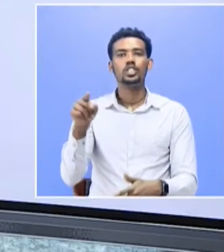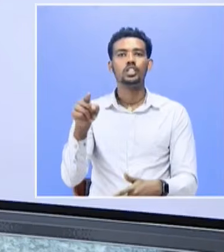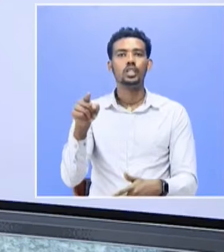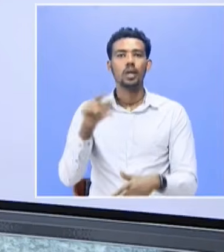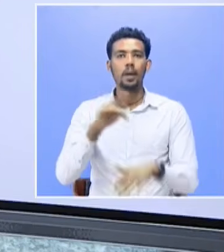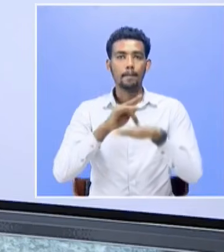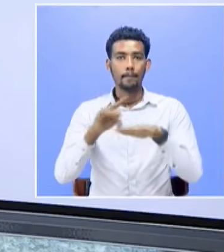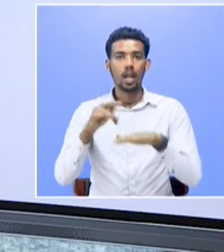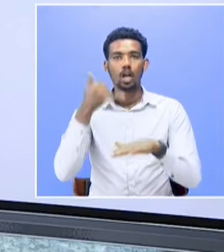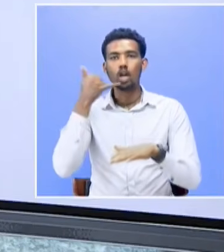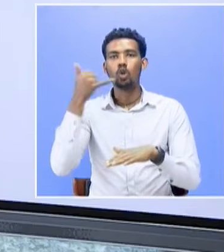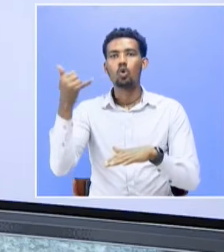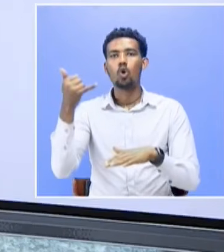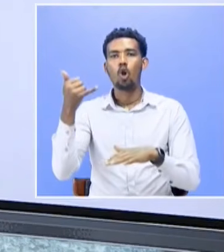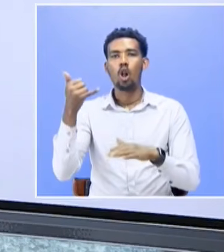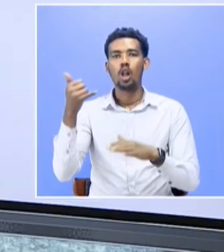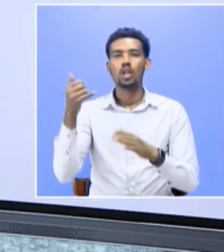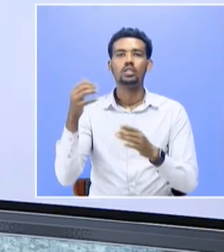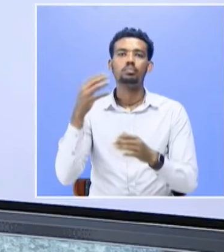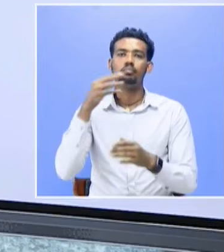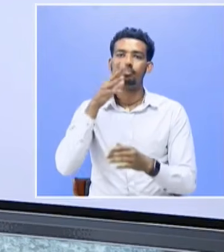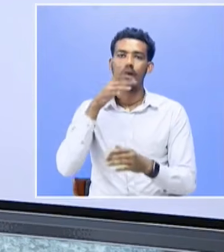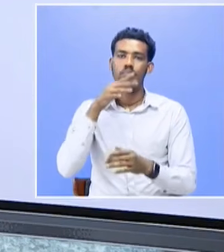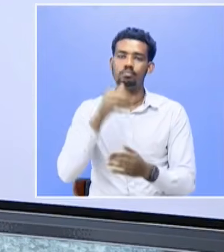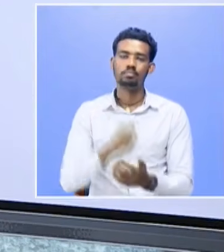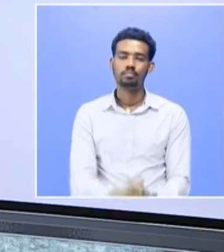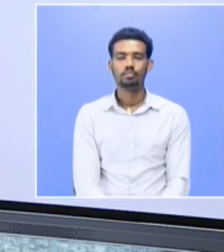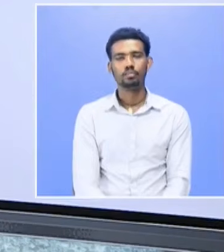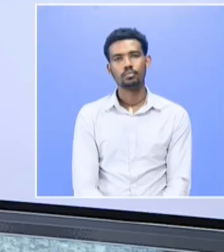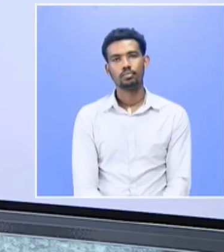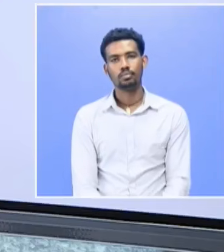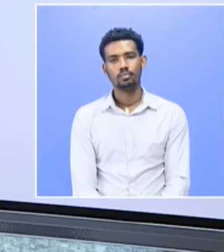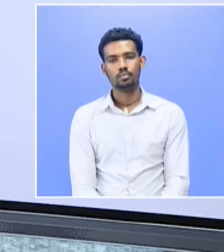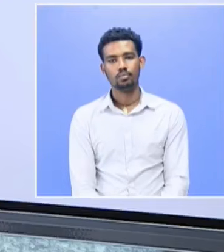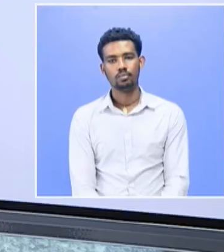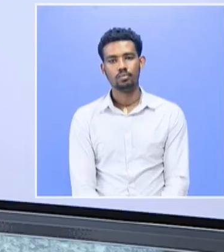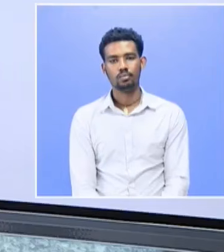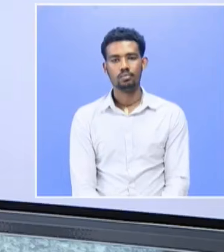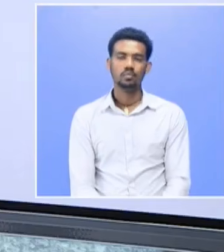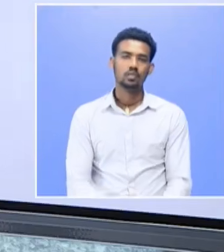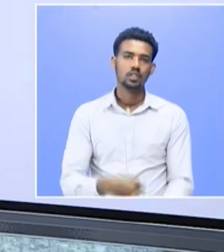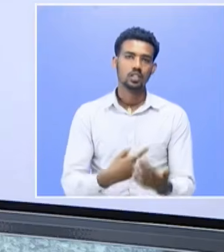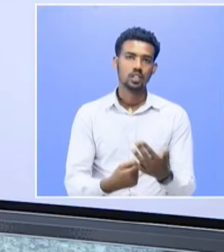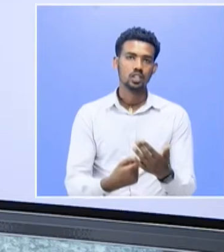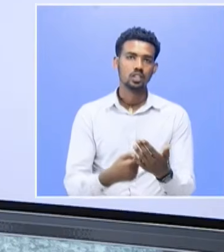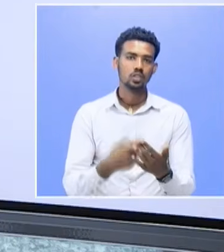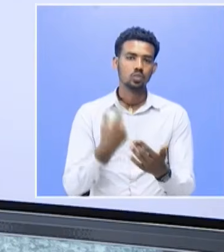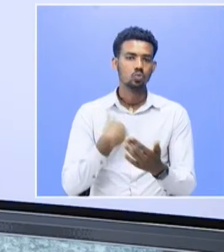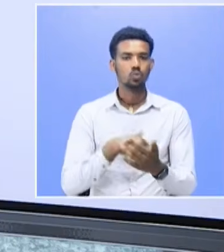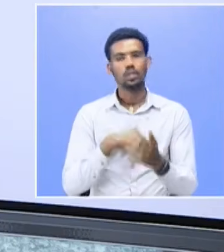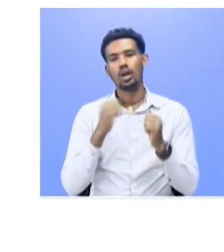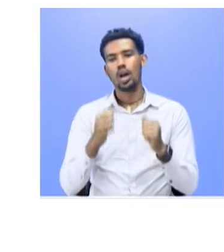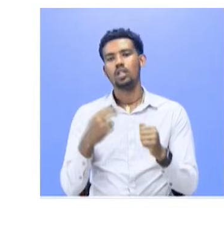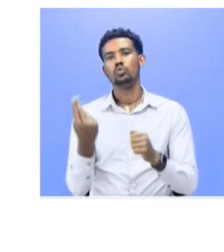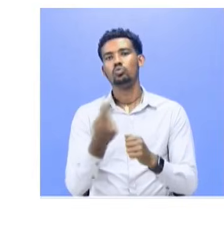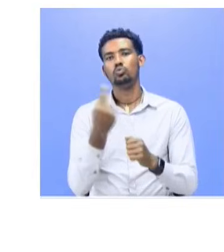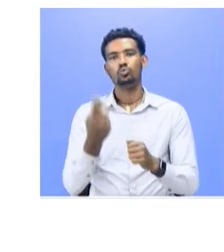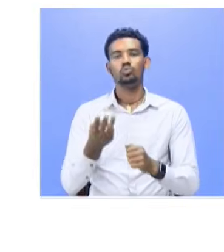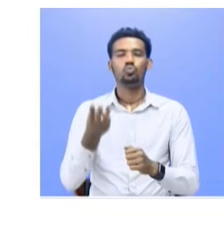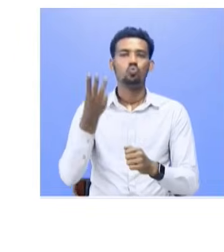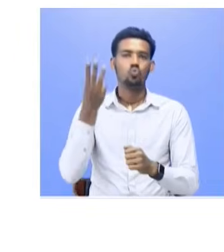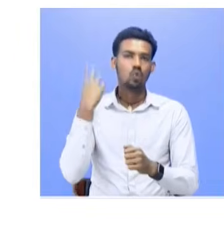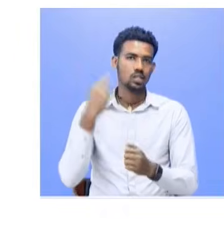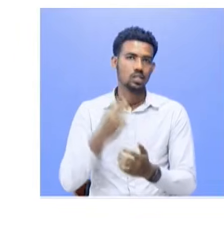mom. She blank calling to her mom. Here is we can use was.